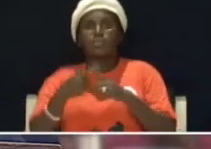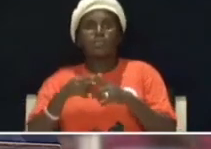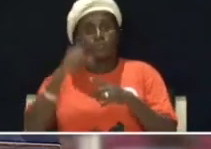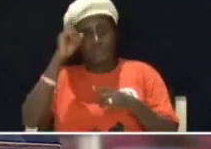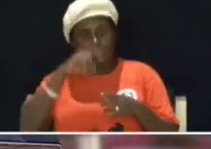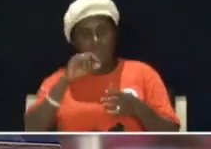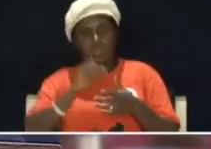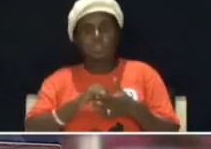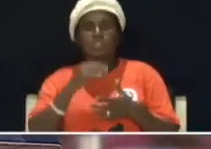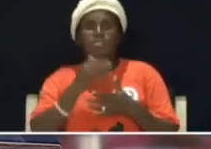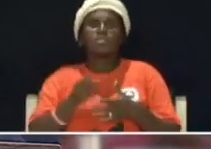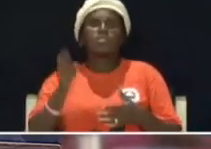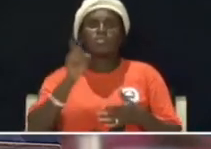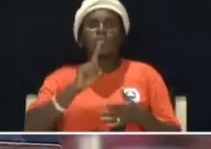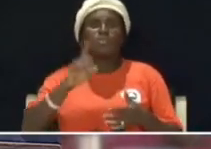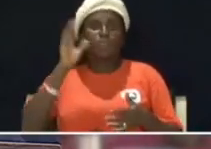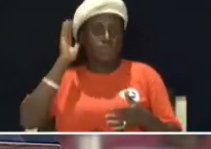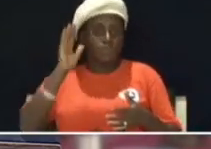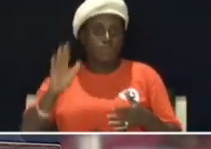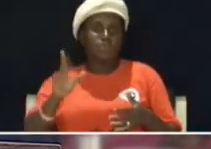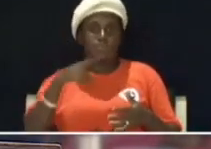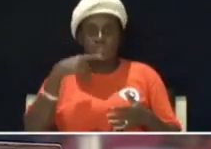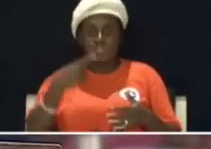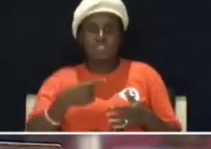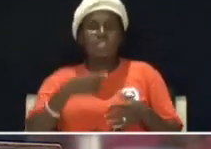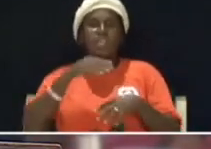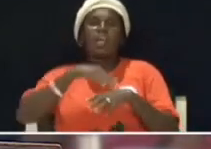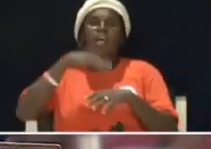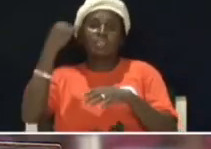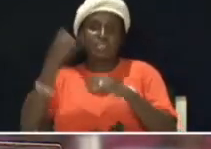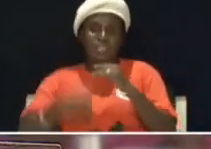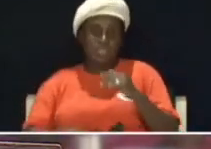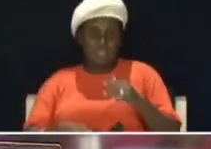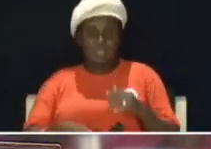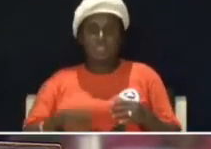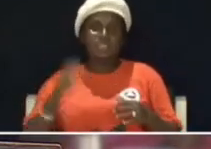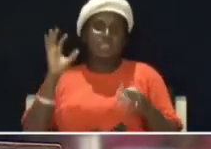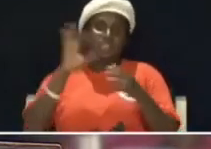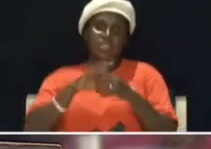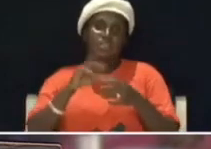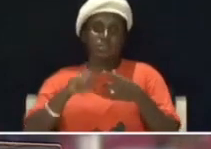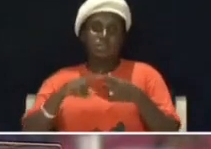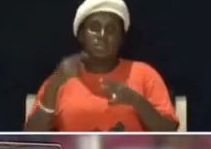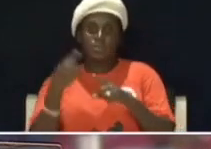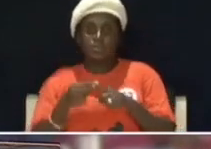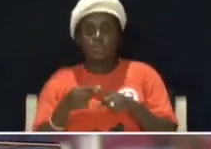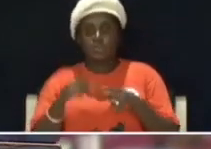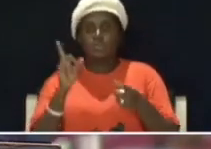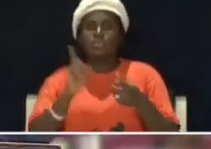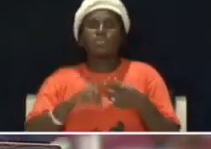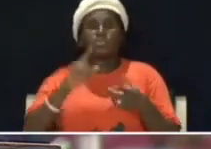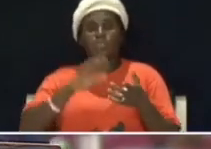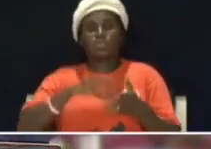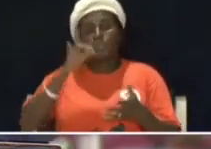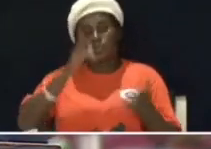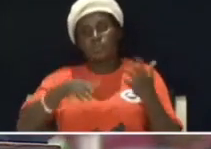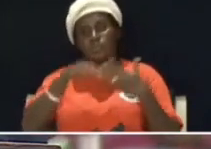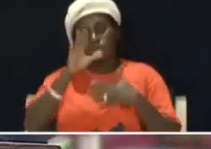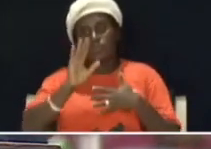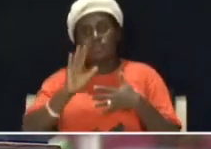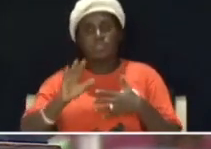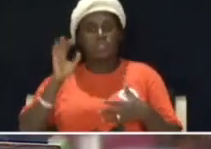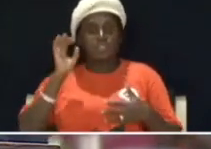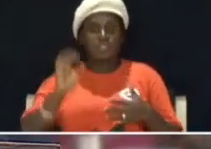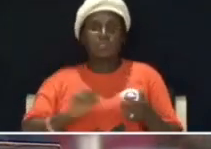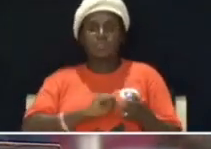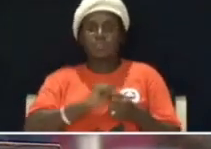that someone will say at last. He keyed into the word. To the glory of God, he passed the